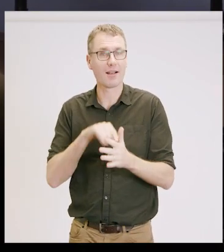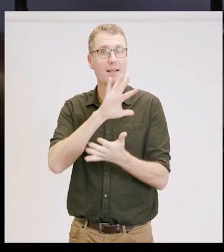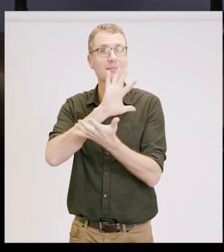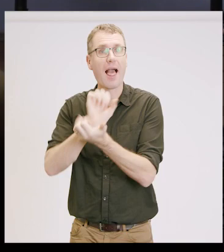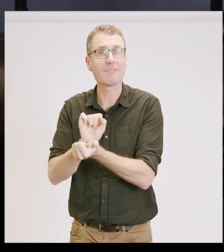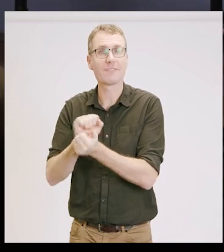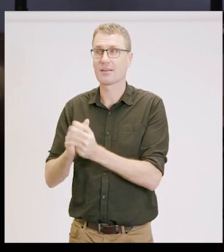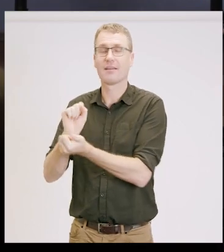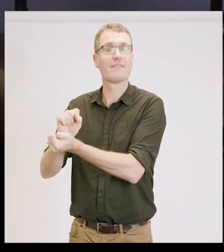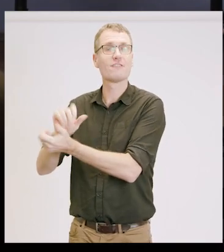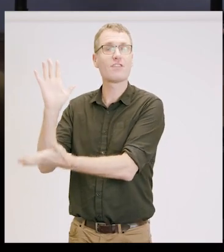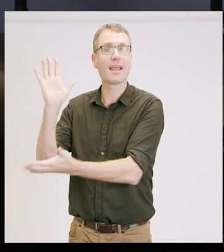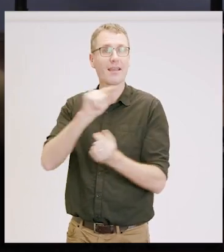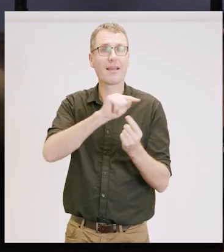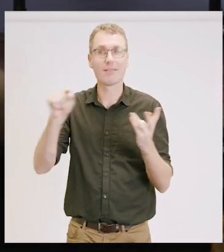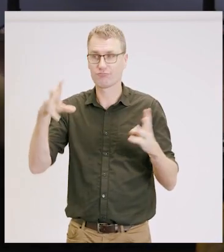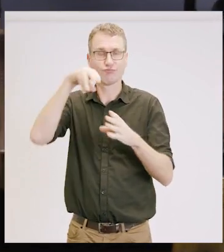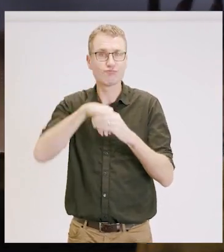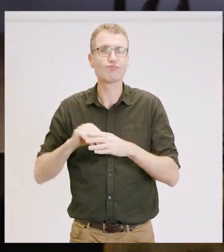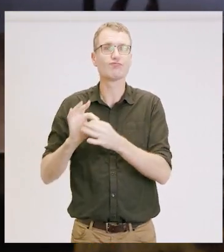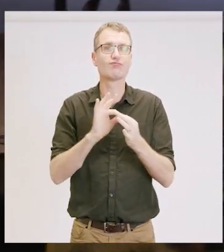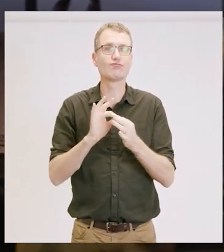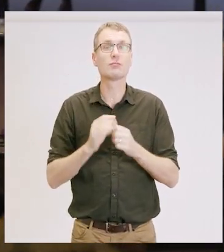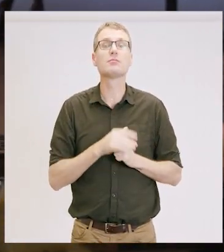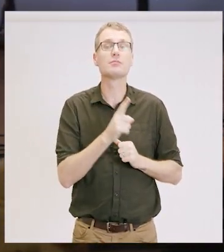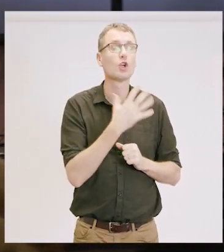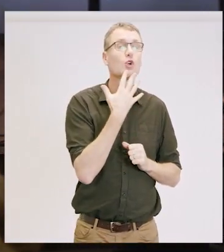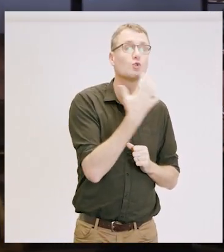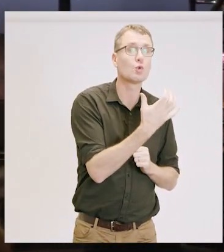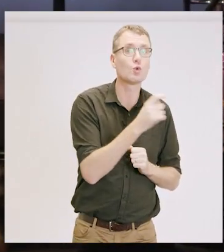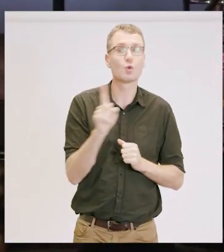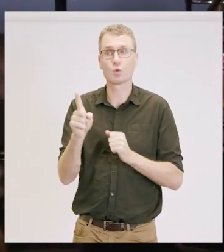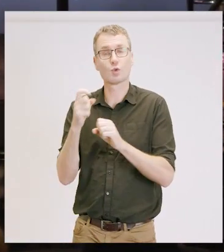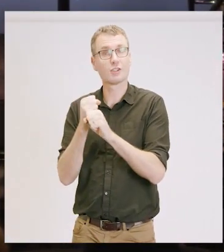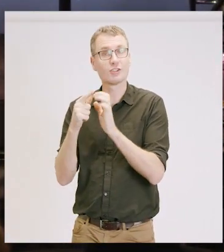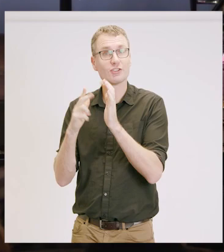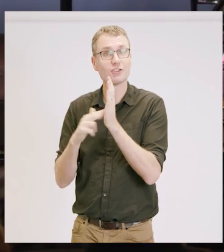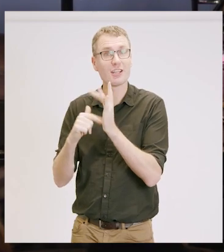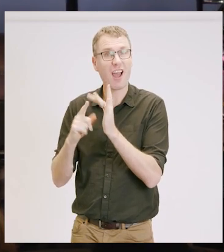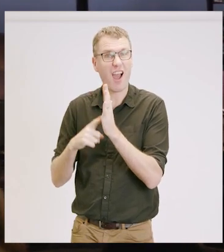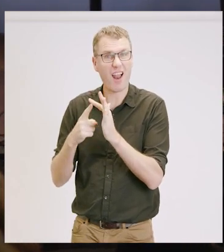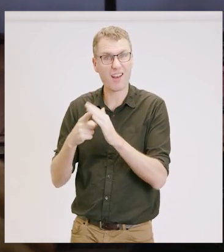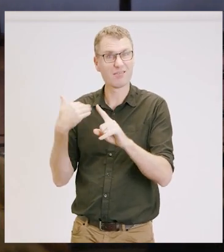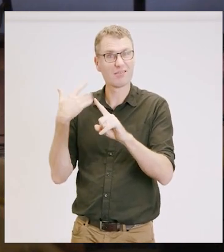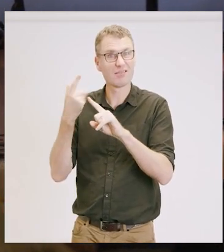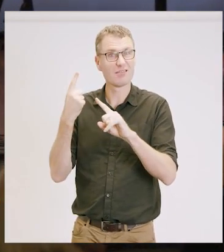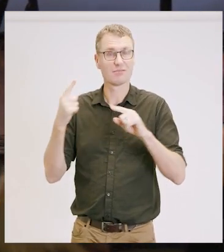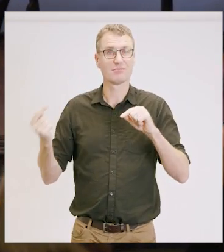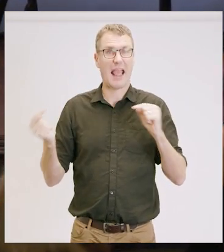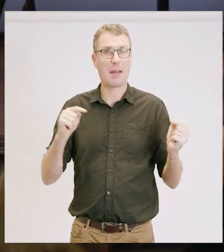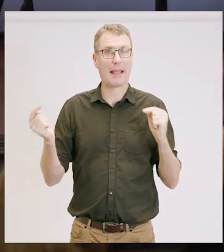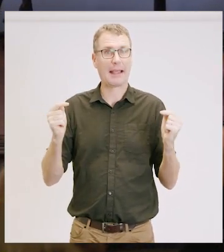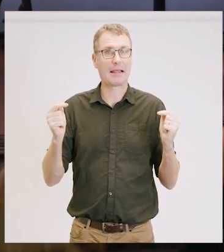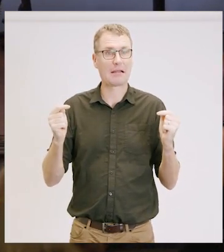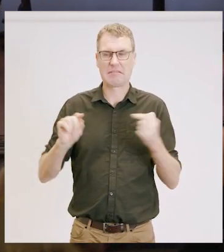slave and some are free. I mean, just stop there for a second. I mean, these were enemies, the Jews and the Gentiles. The Jews didn't have anything to do with the Gentiles.